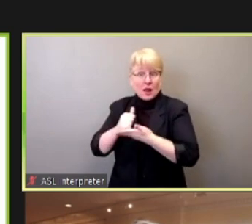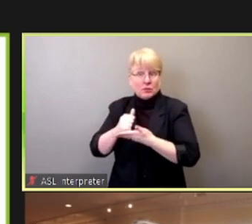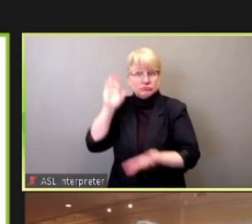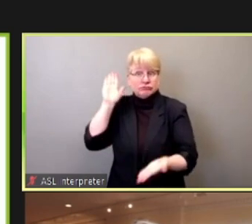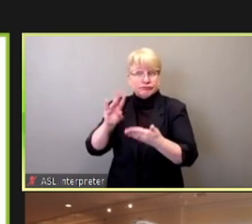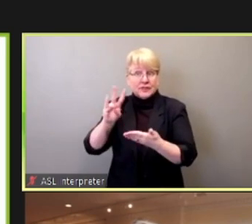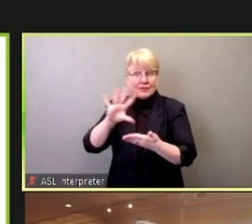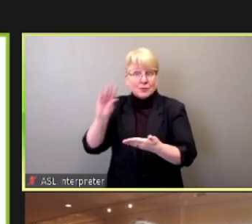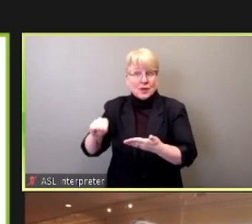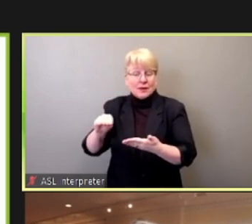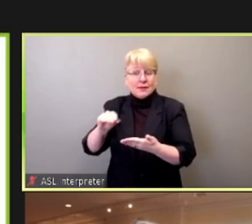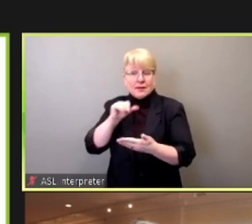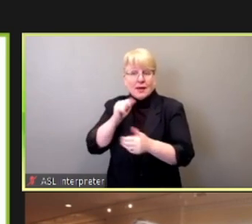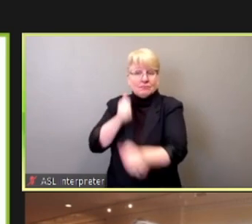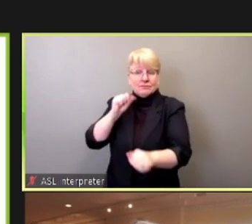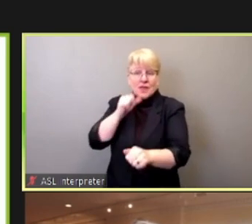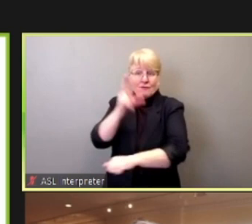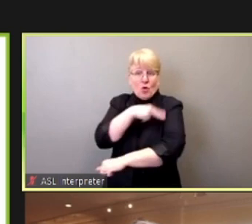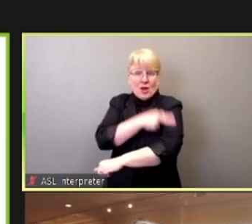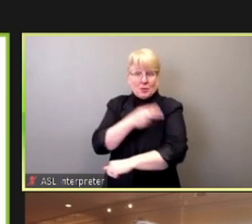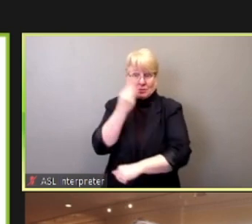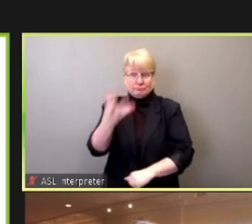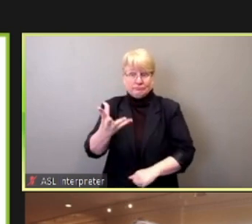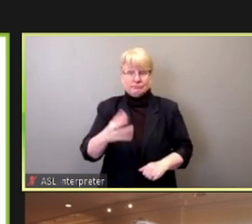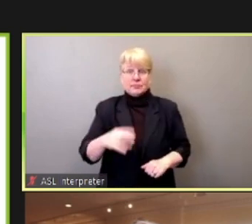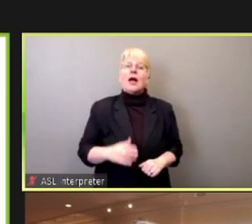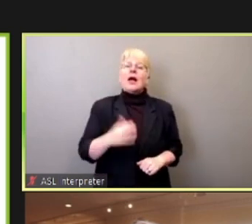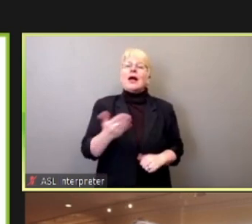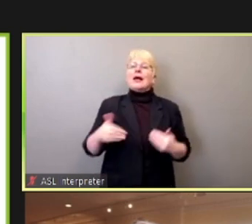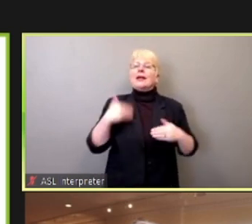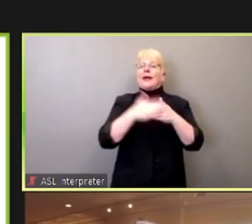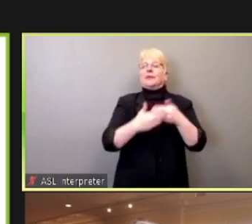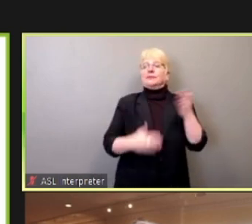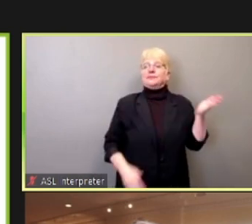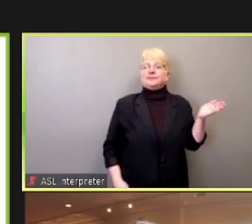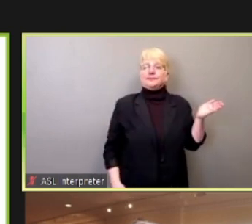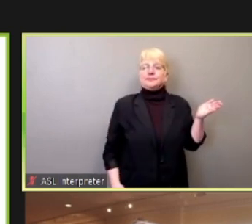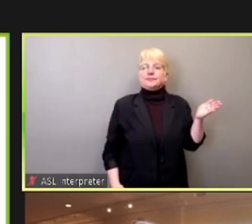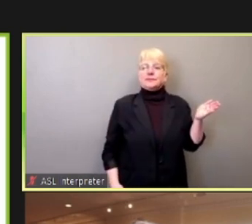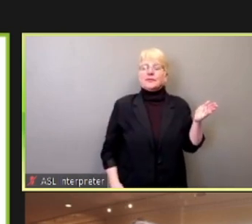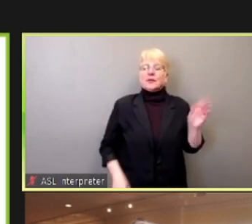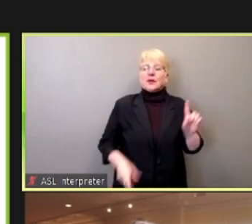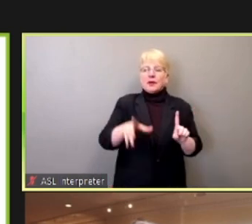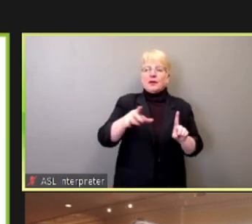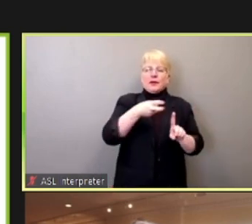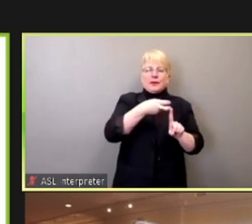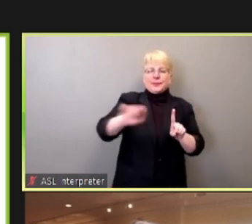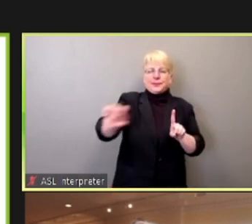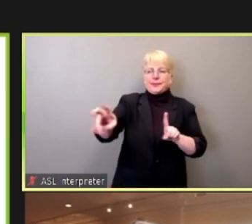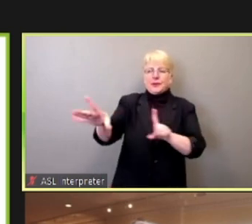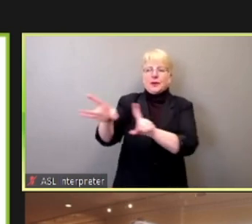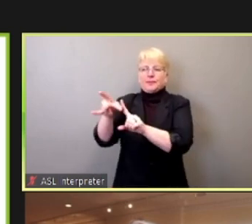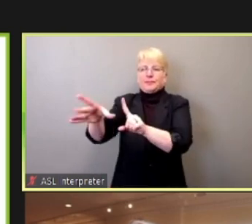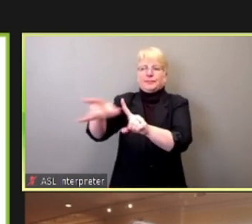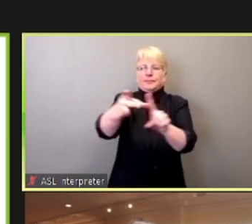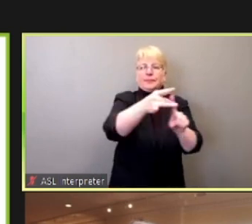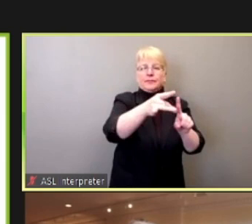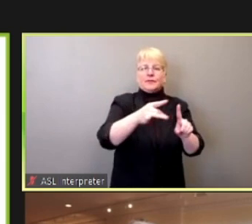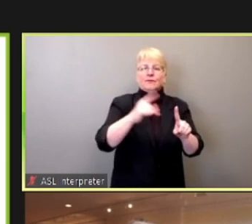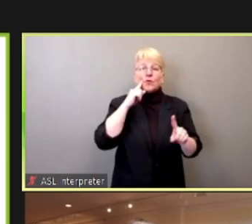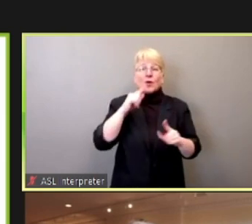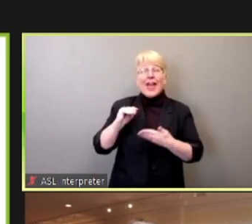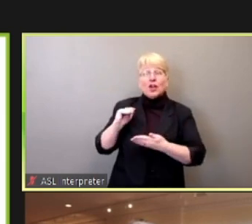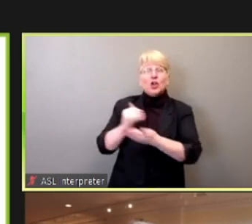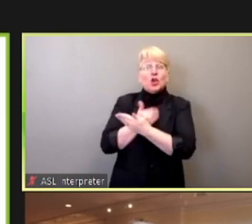I did want to just update folks on the transmission of new variants in the United States. I think